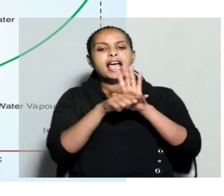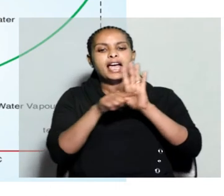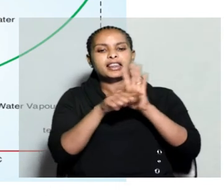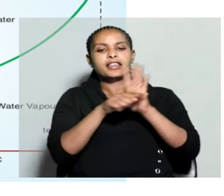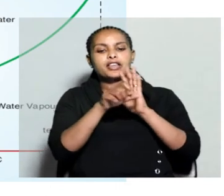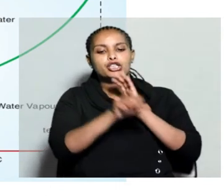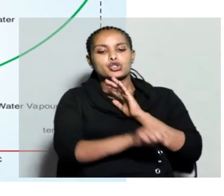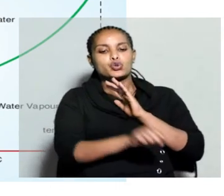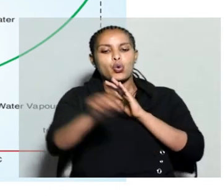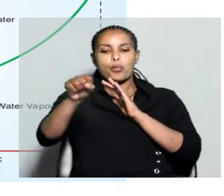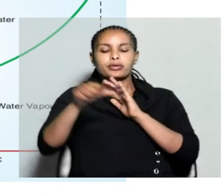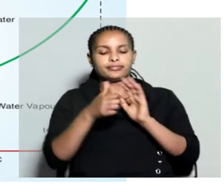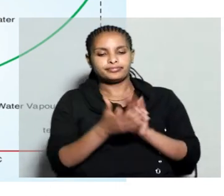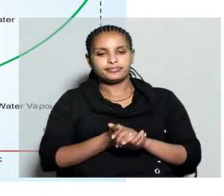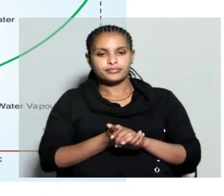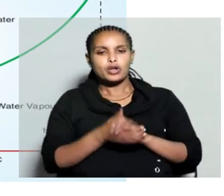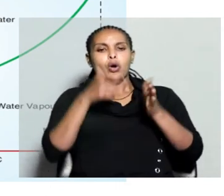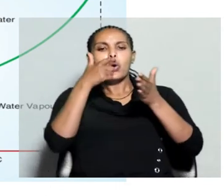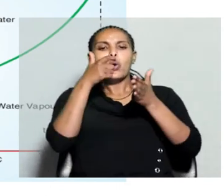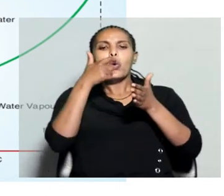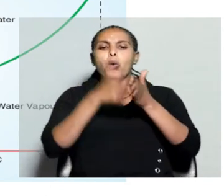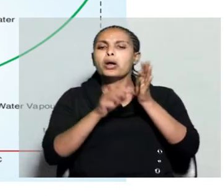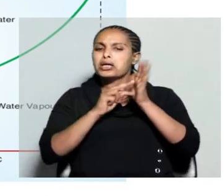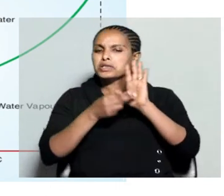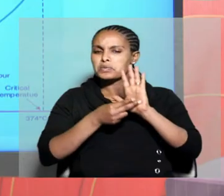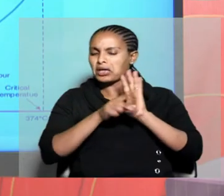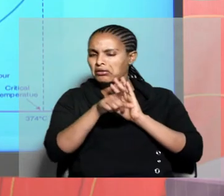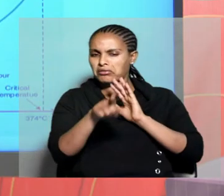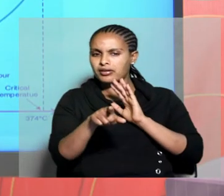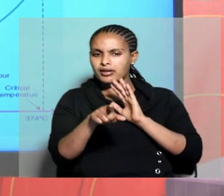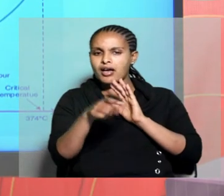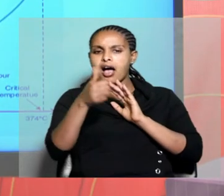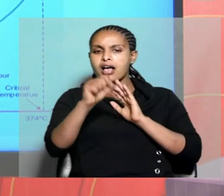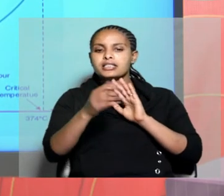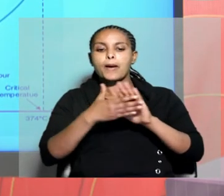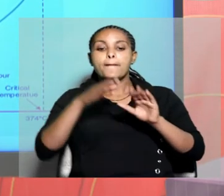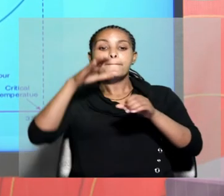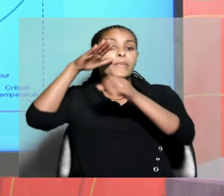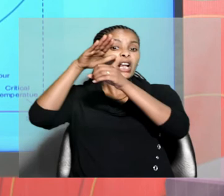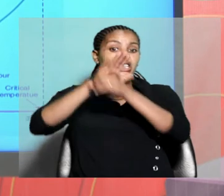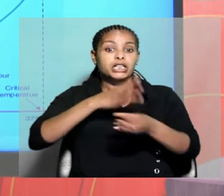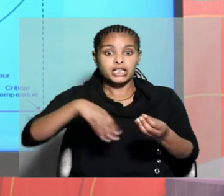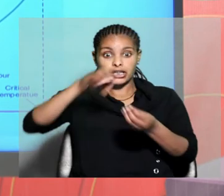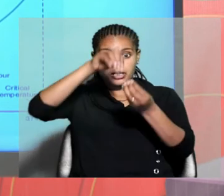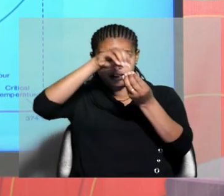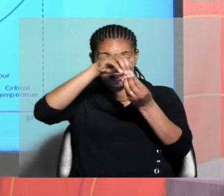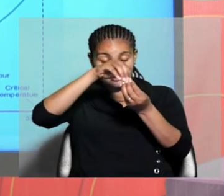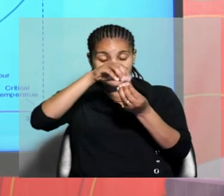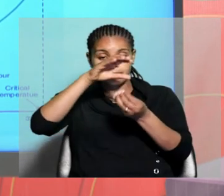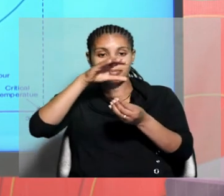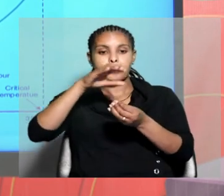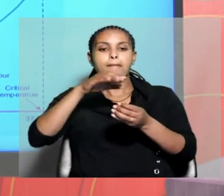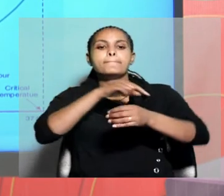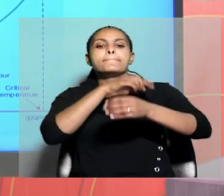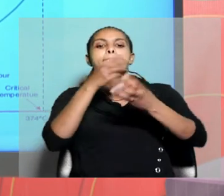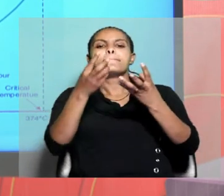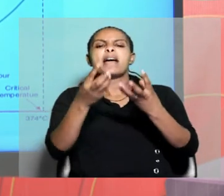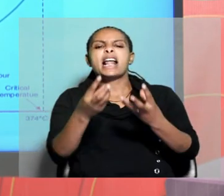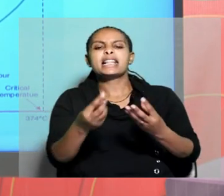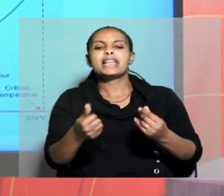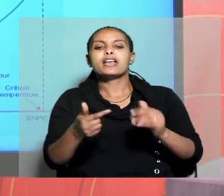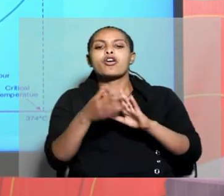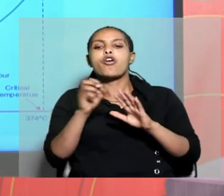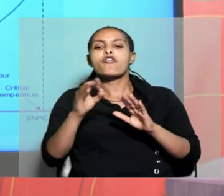negative slope. What does this mean? As pressure increases, melting